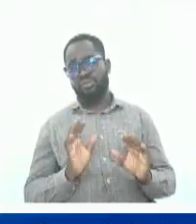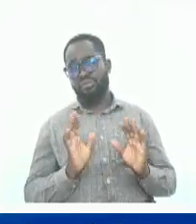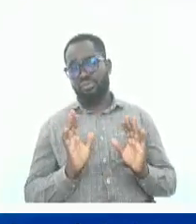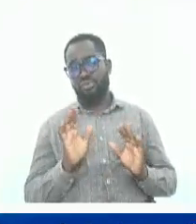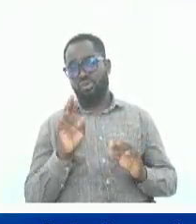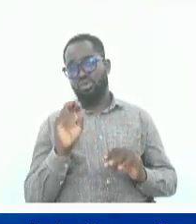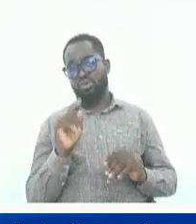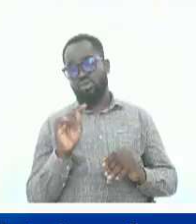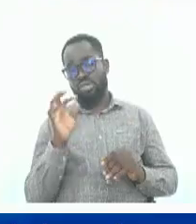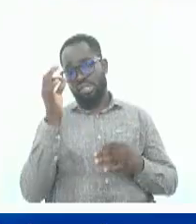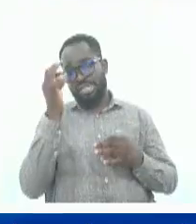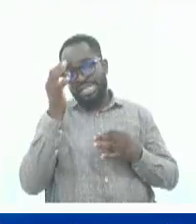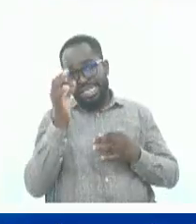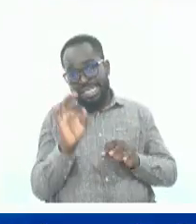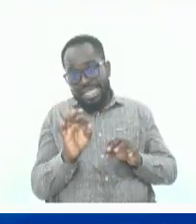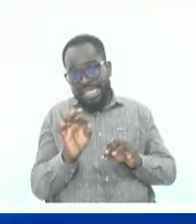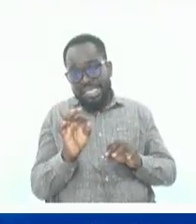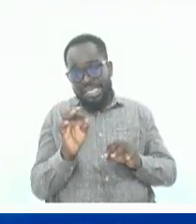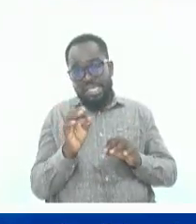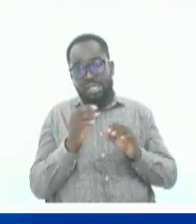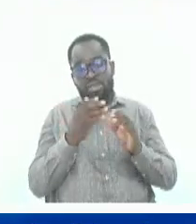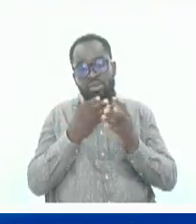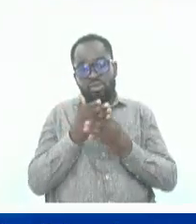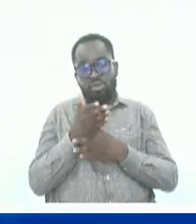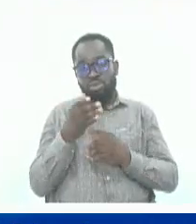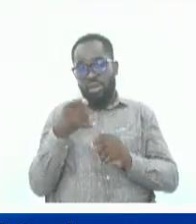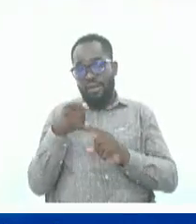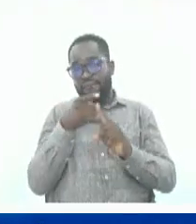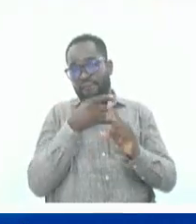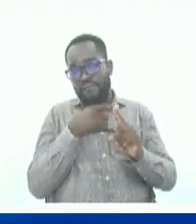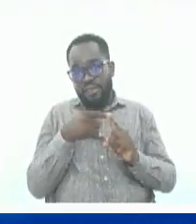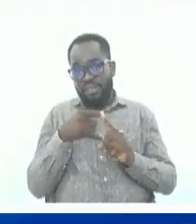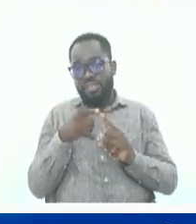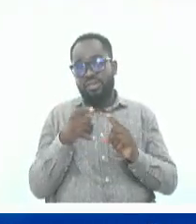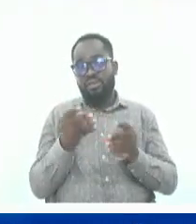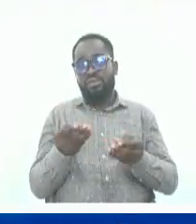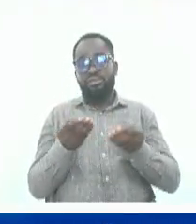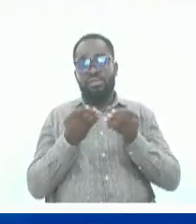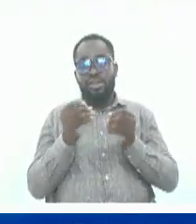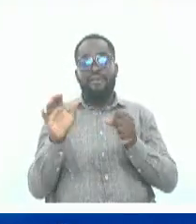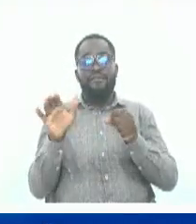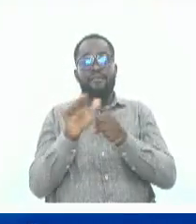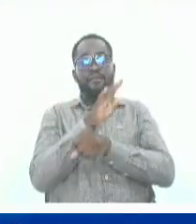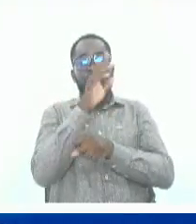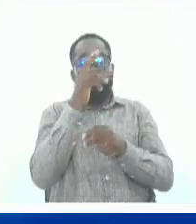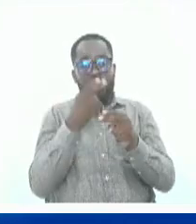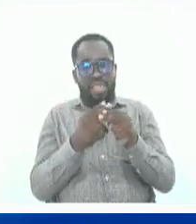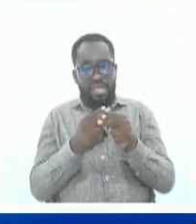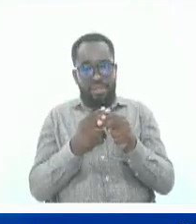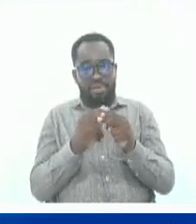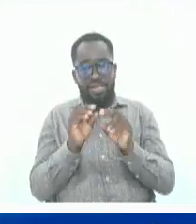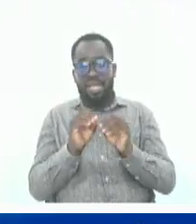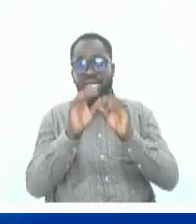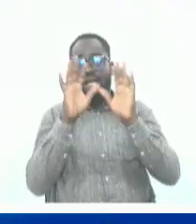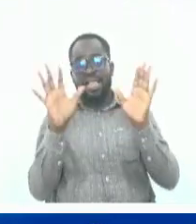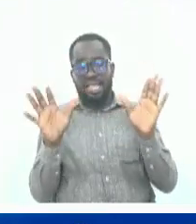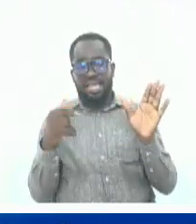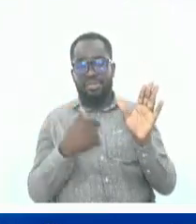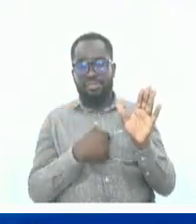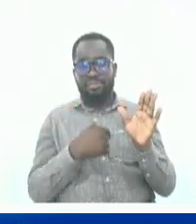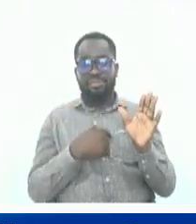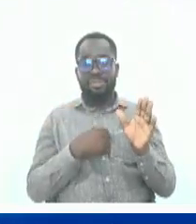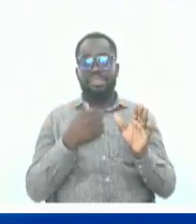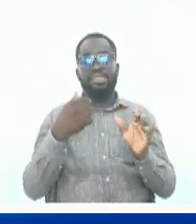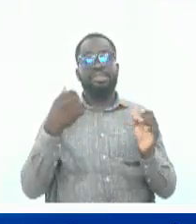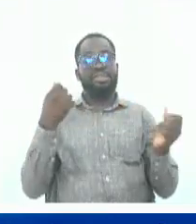unit holder who decides to second the motion through the virtual platform must provide their full name and clearly states that they are